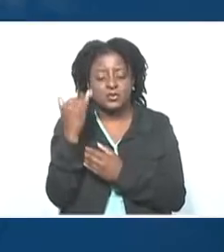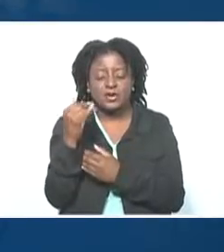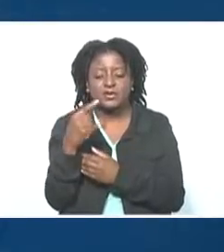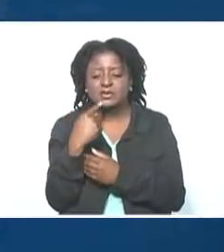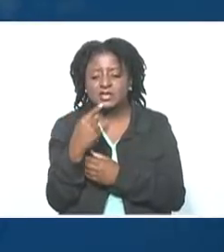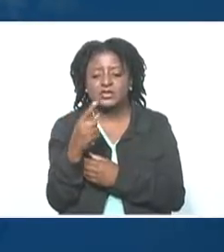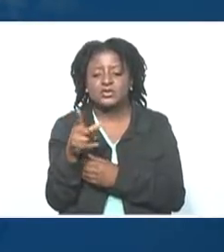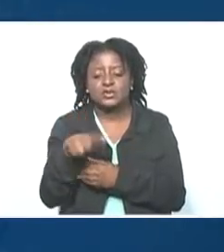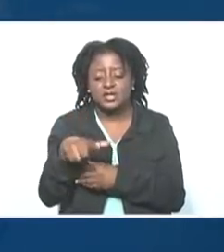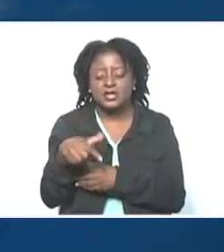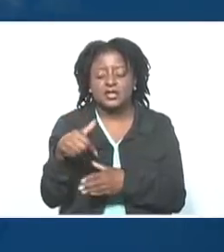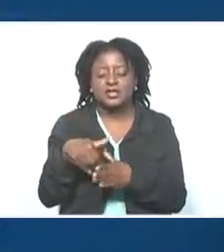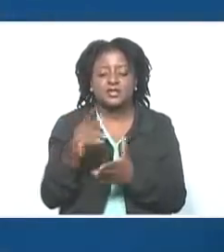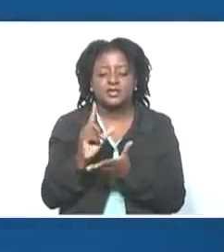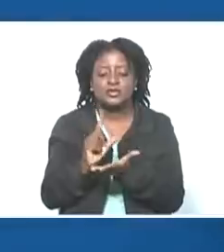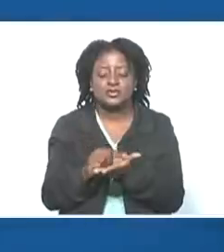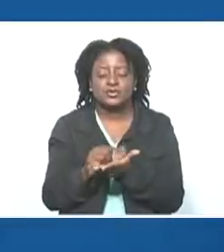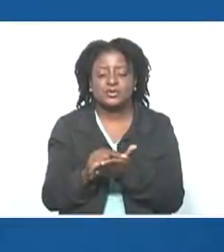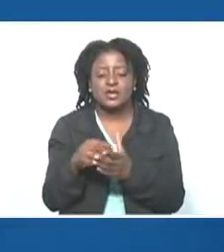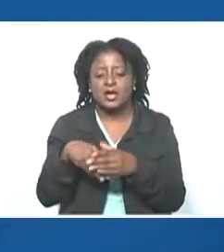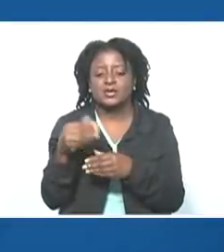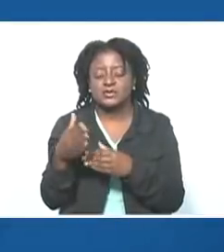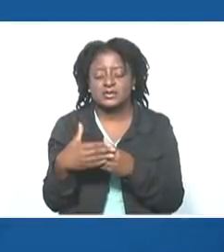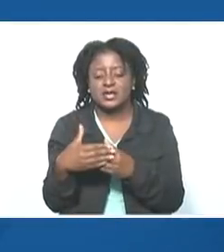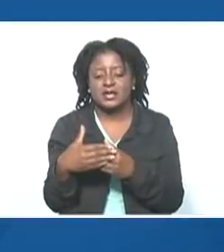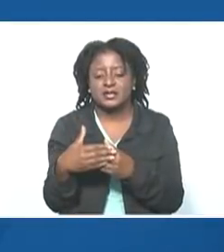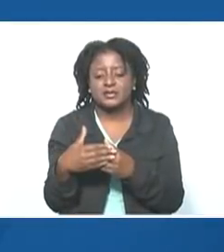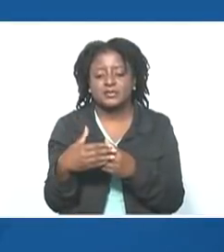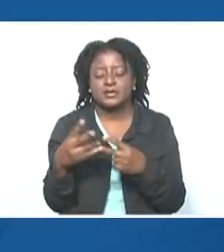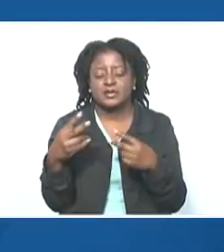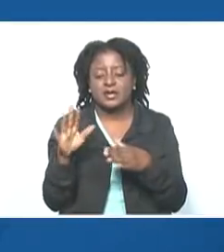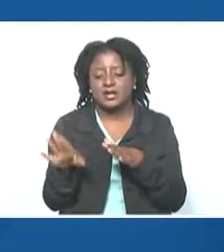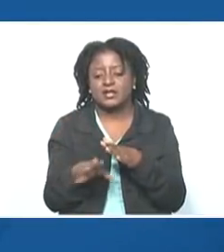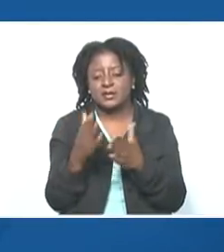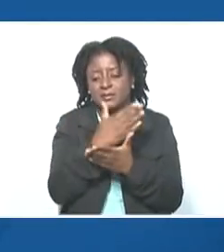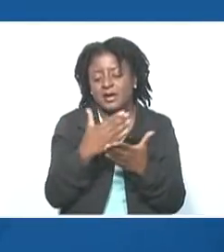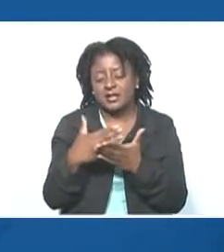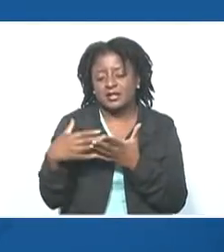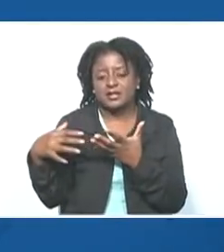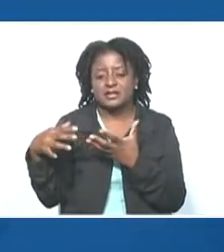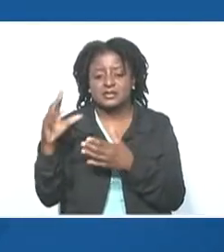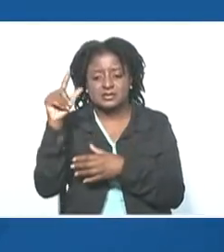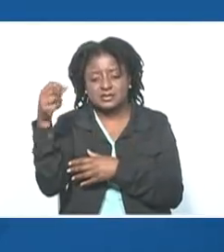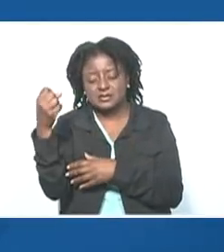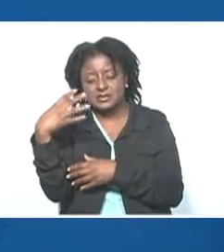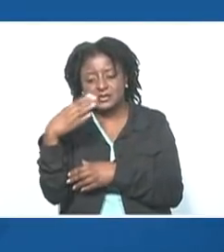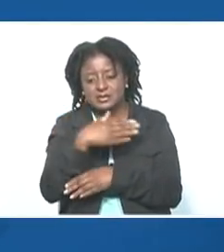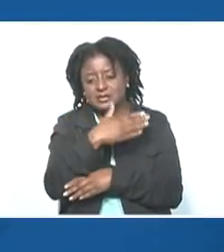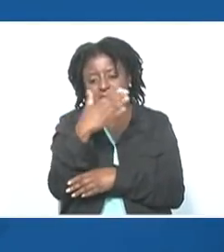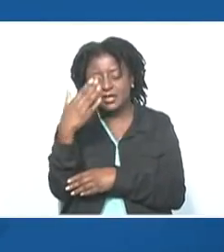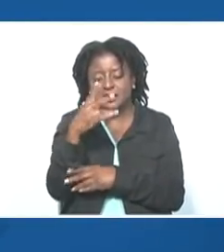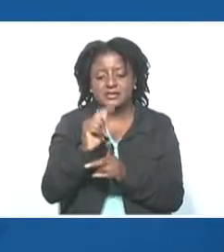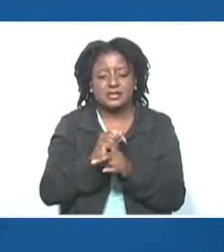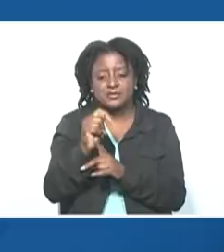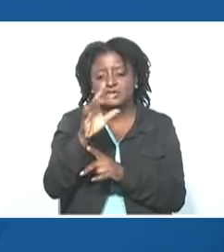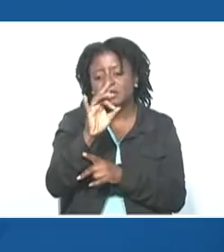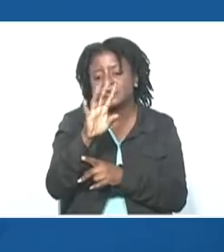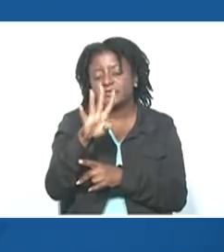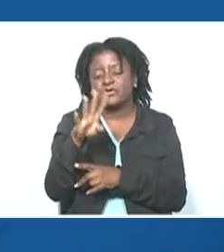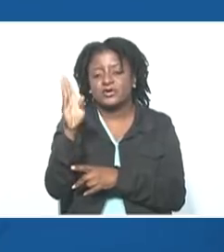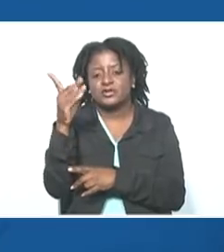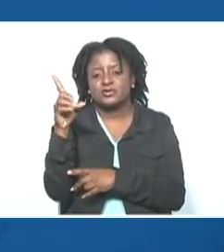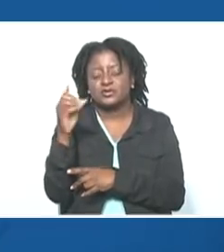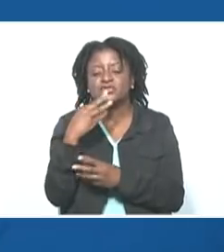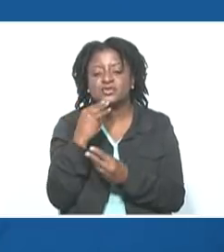tell you all about it later in the newscast. But outside of our studios, we're under partly sunny skies, temperature 84 degrees, your relative humidity